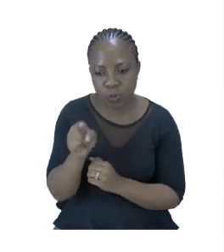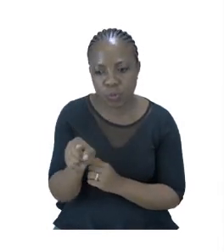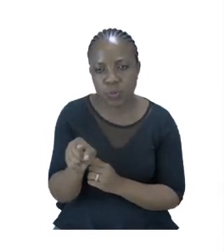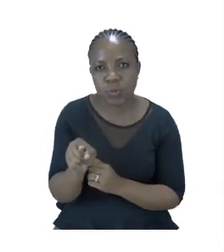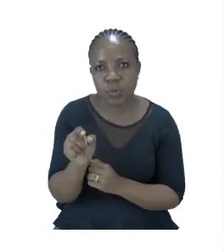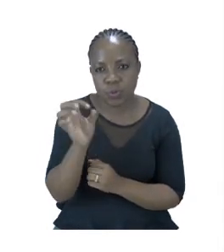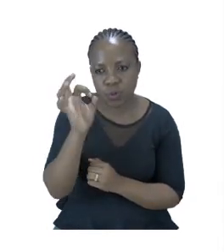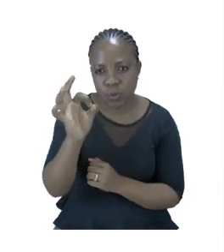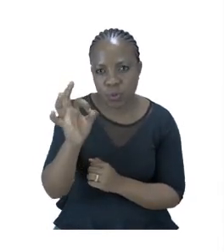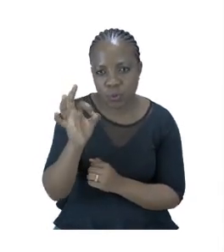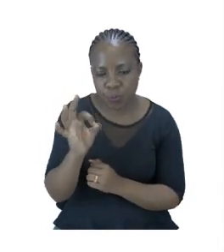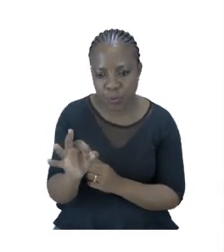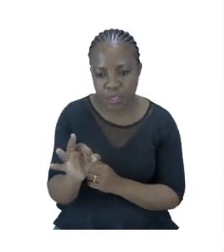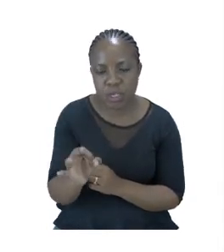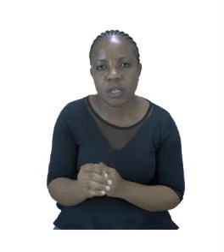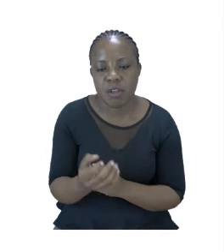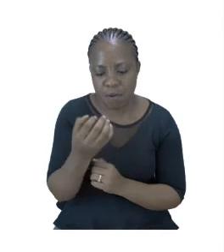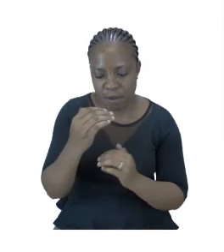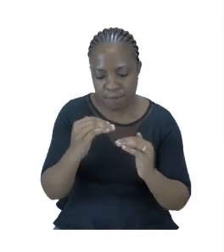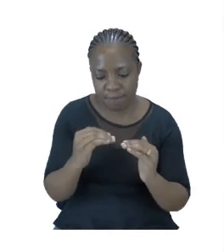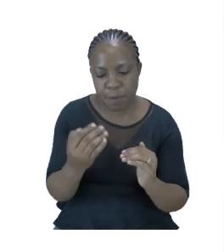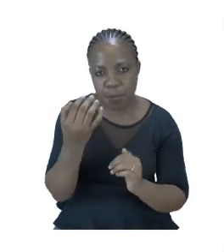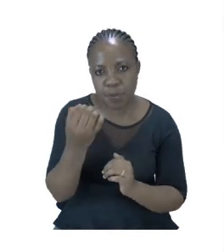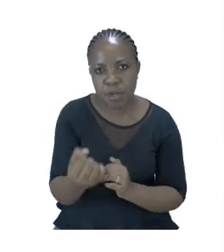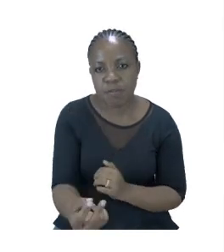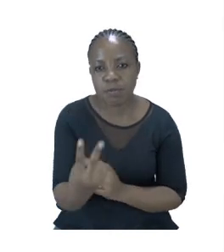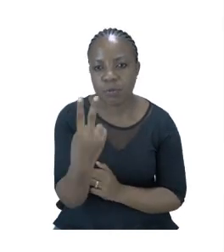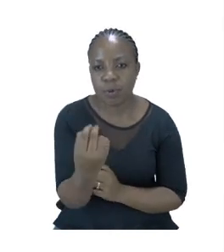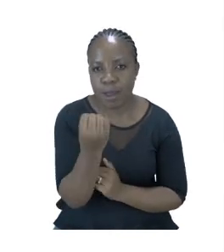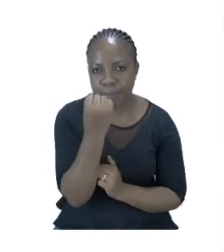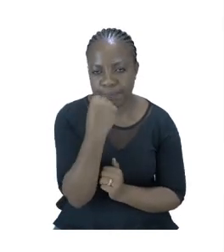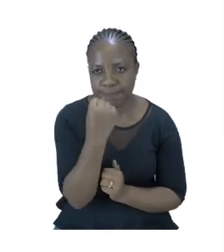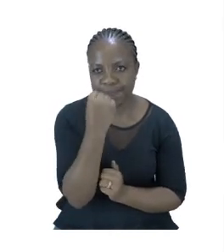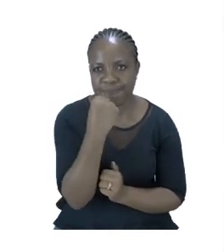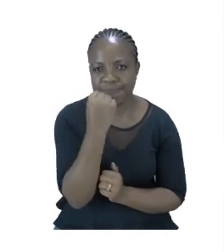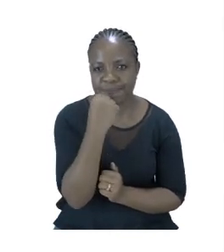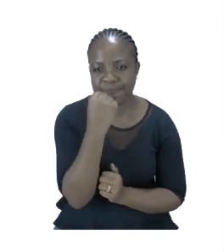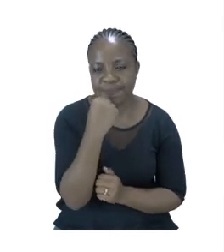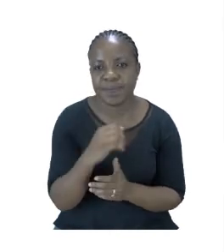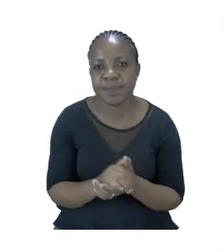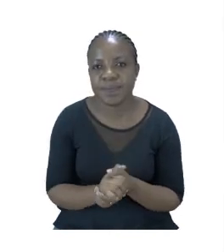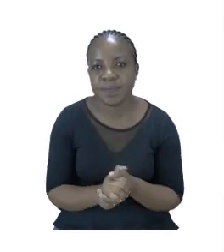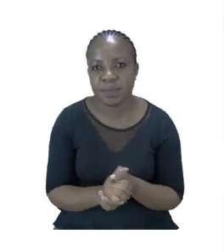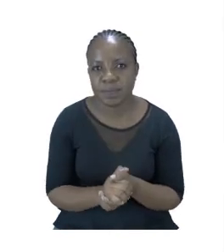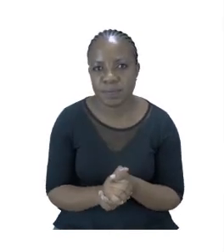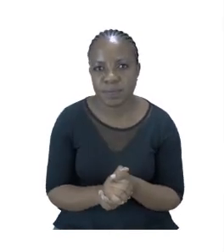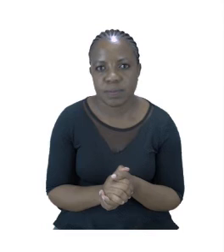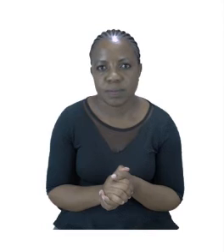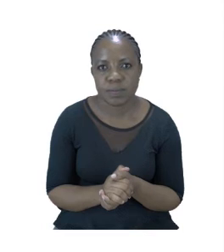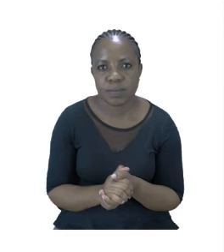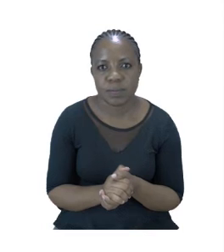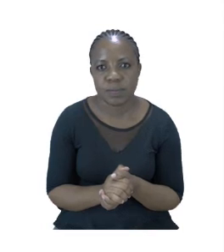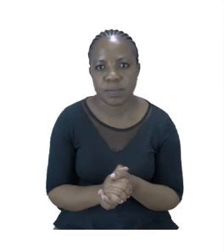2 apples. I want you to also try hard to follow